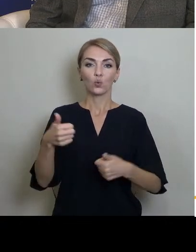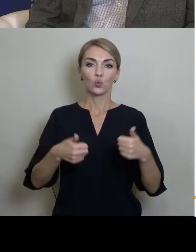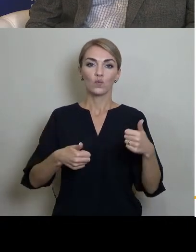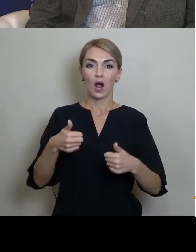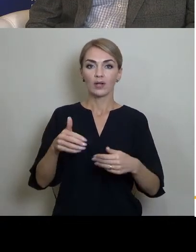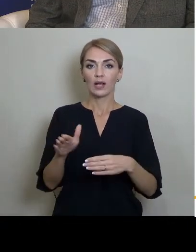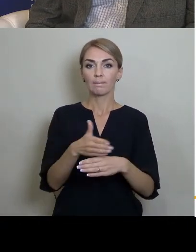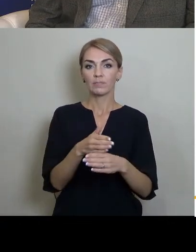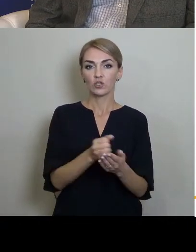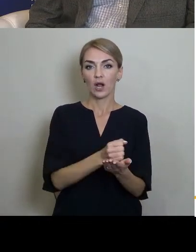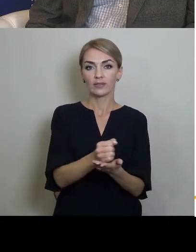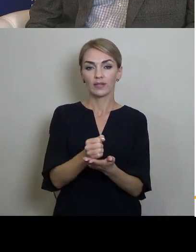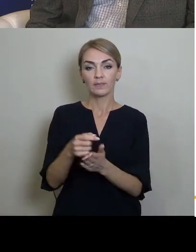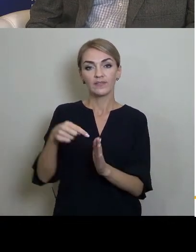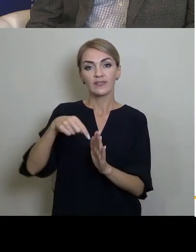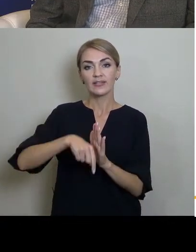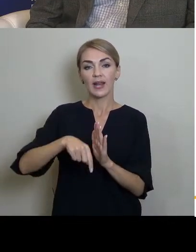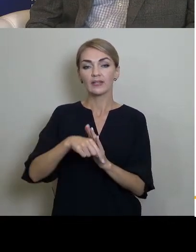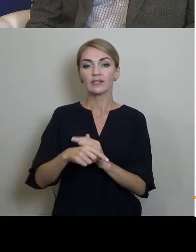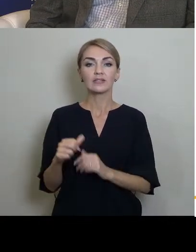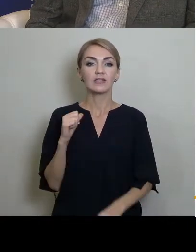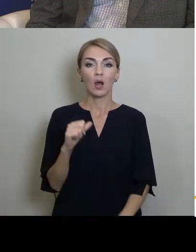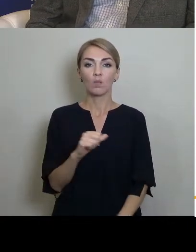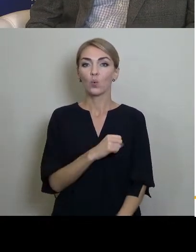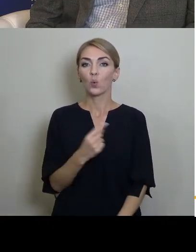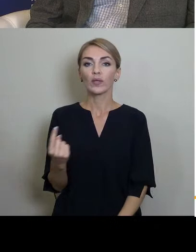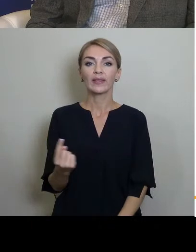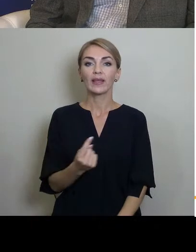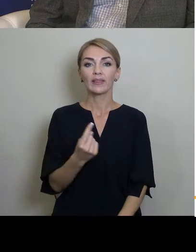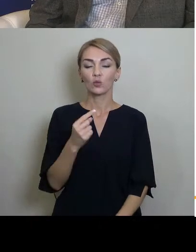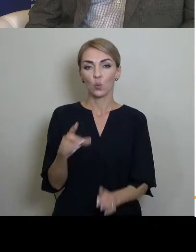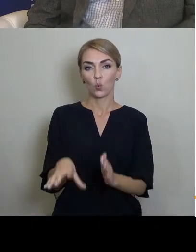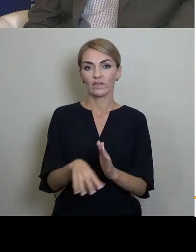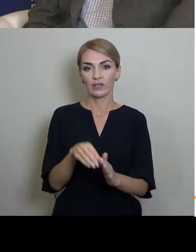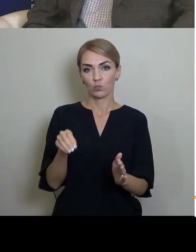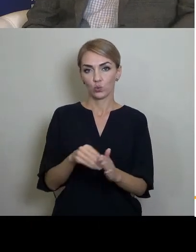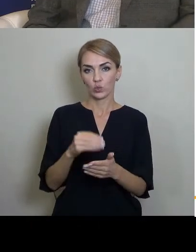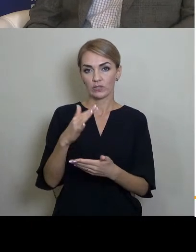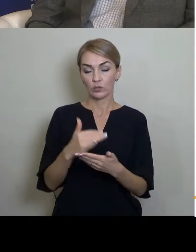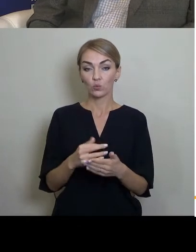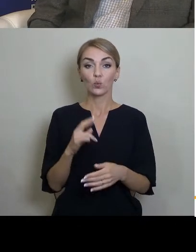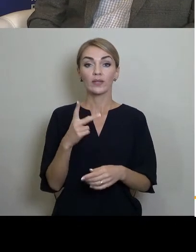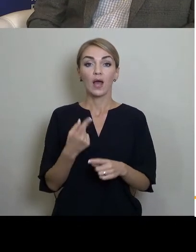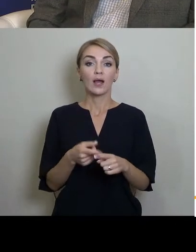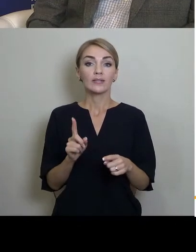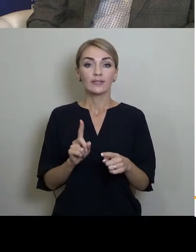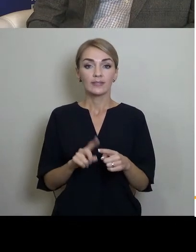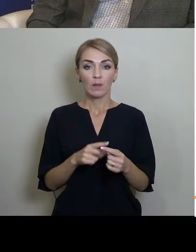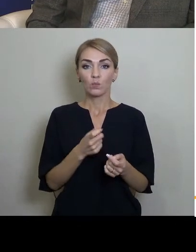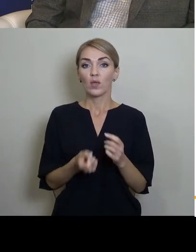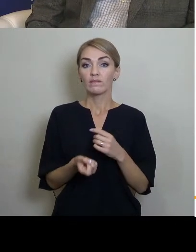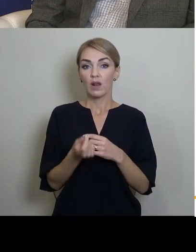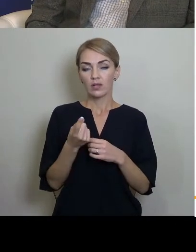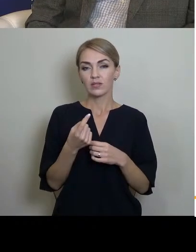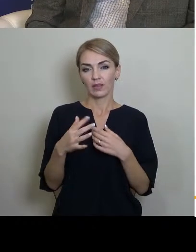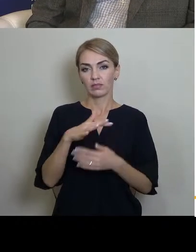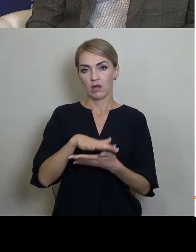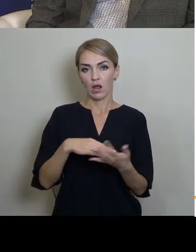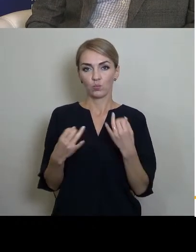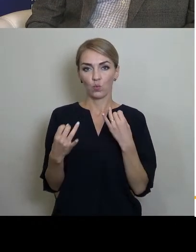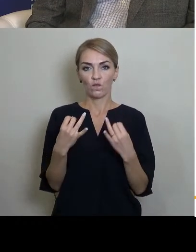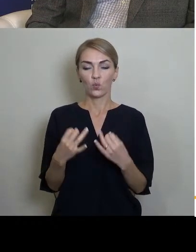competition in the territories between the candidates within the single ballot list or list of